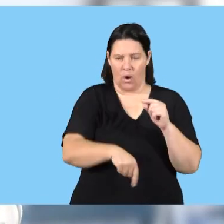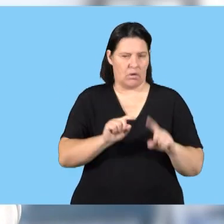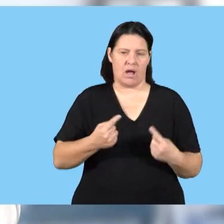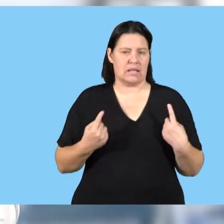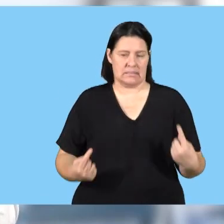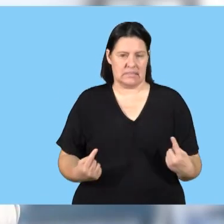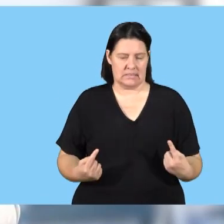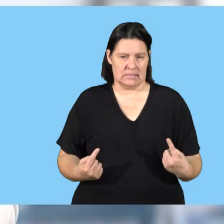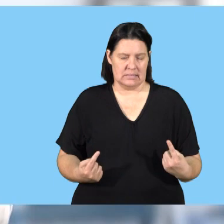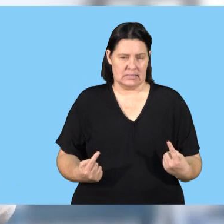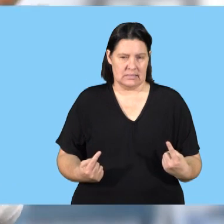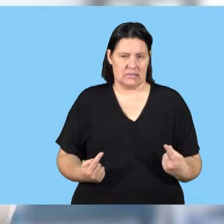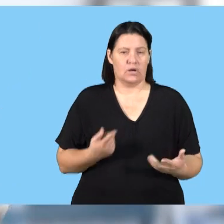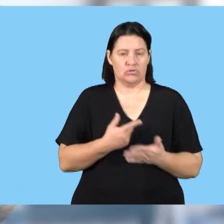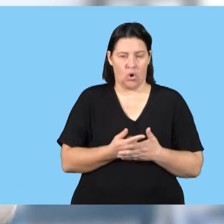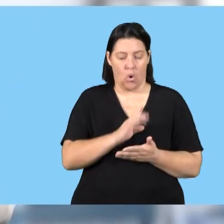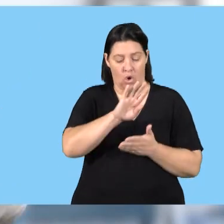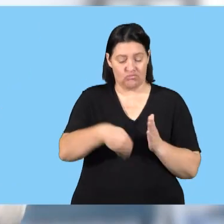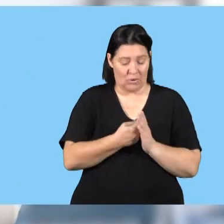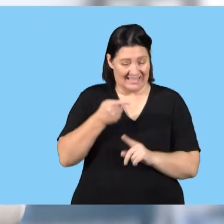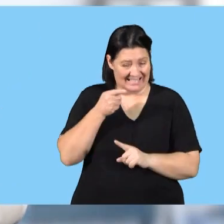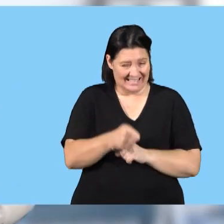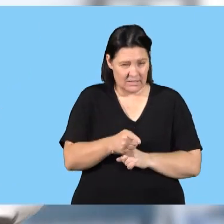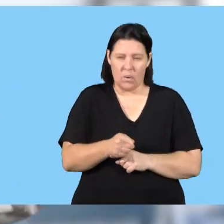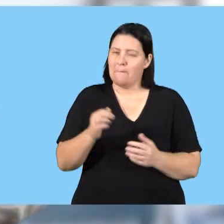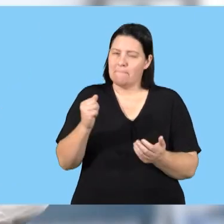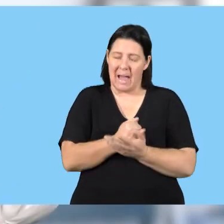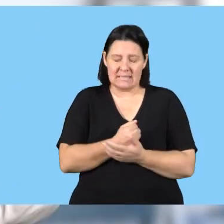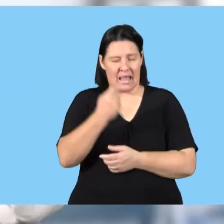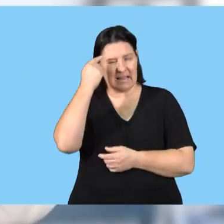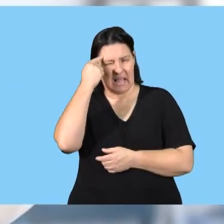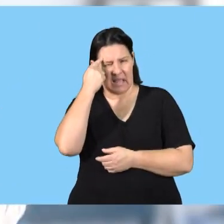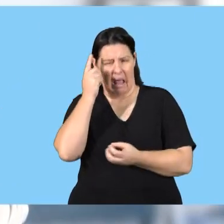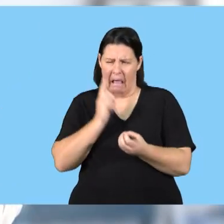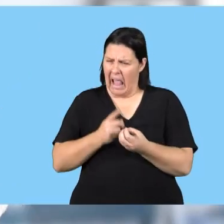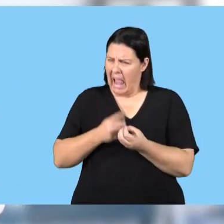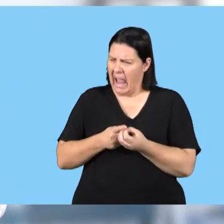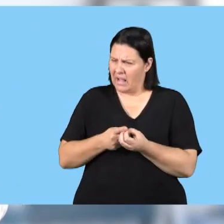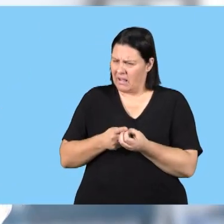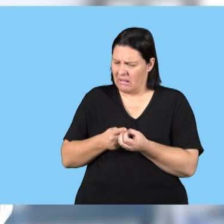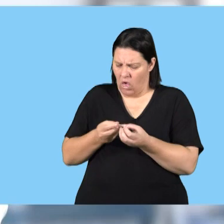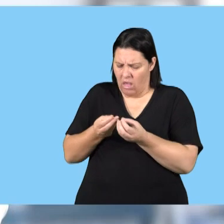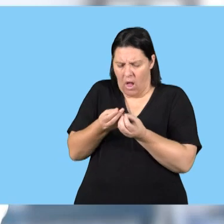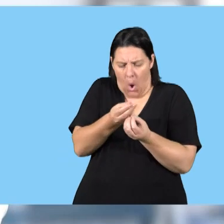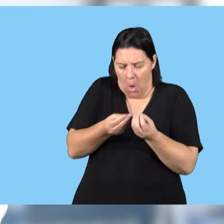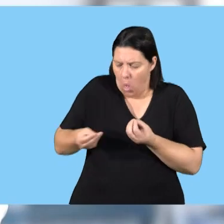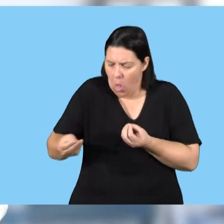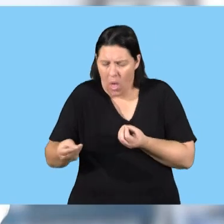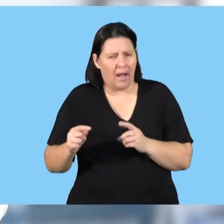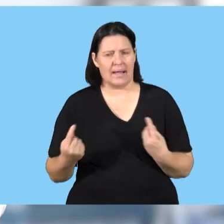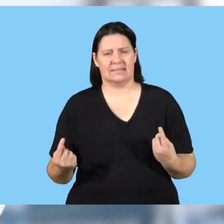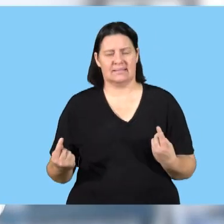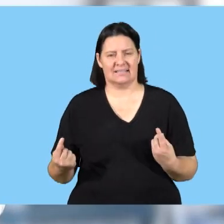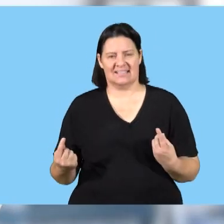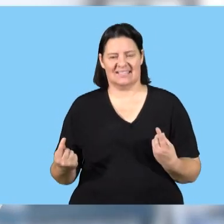for you to do your rounding on the recipe, you should think about what is it that is going to happen